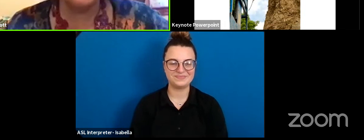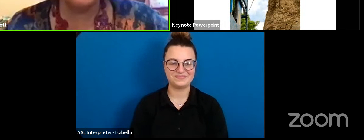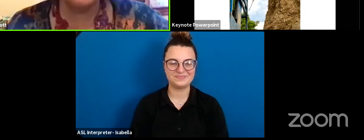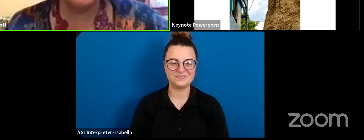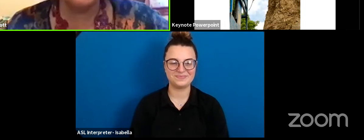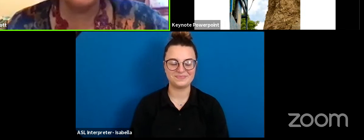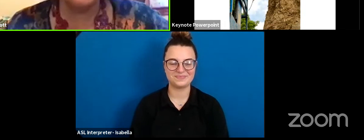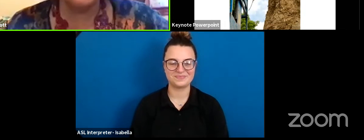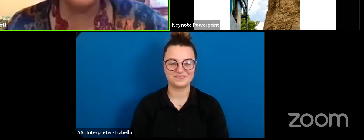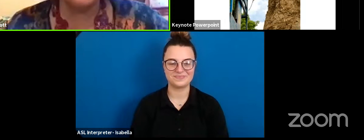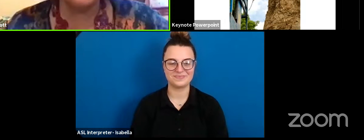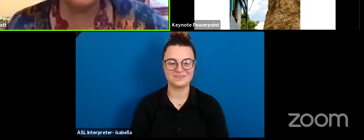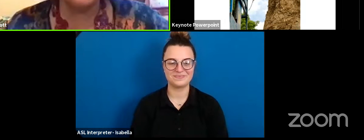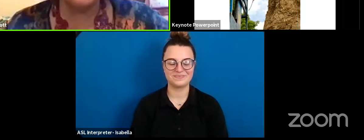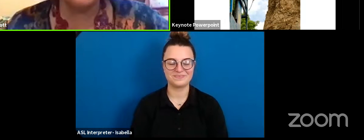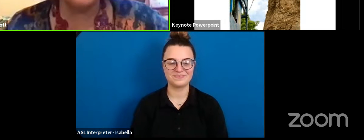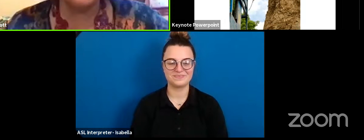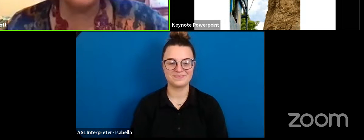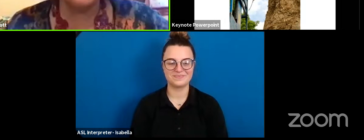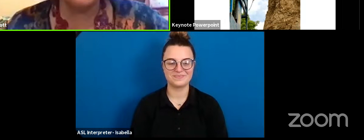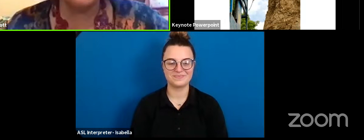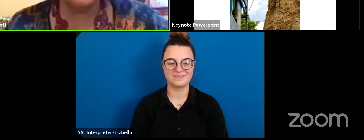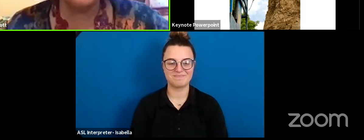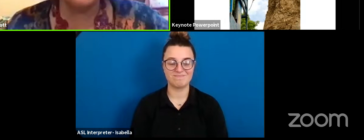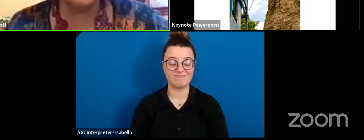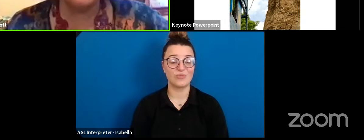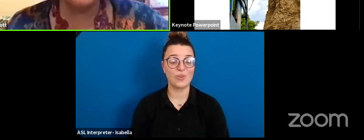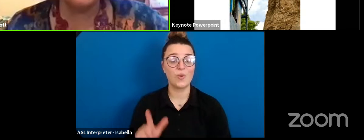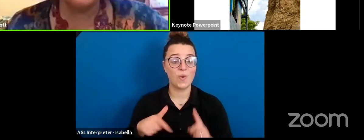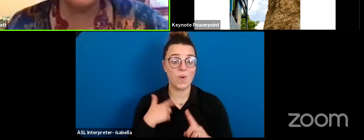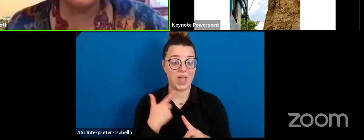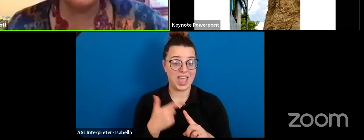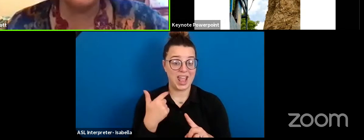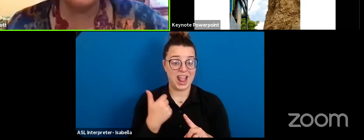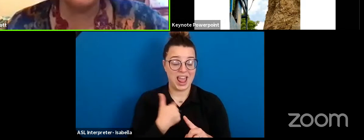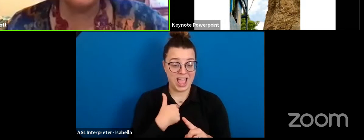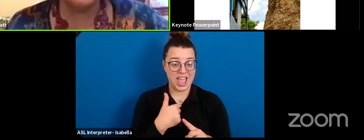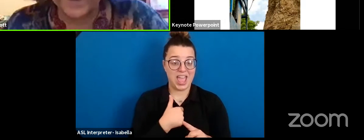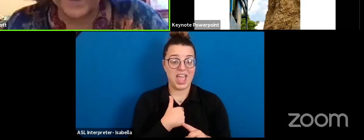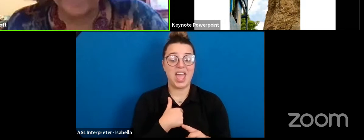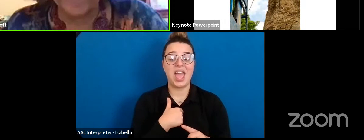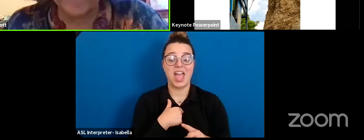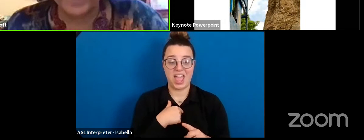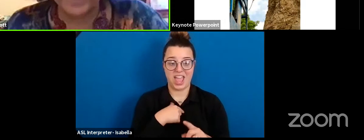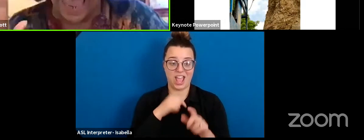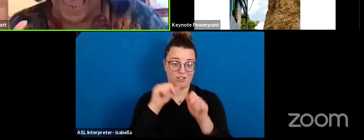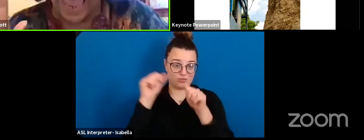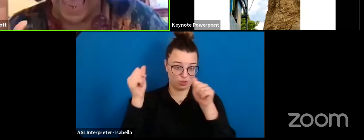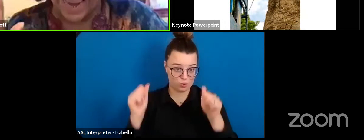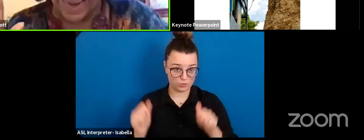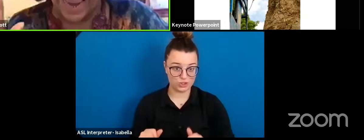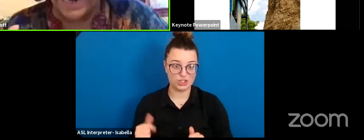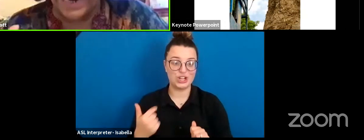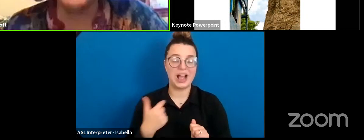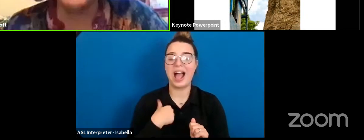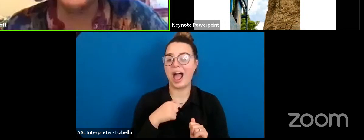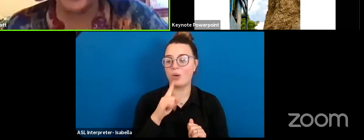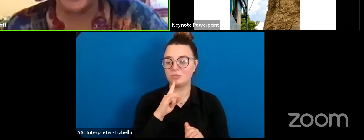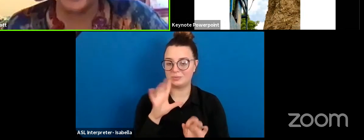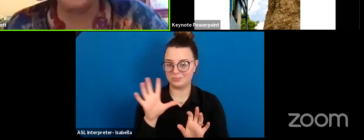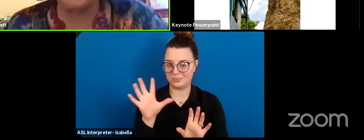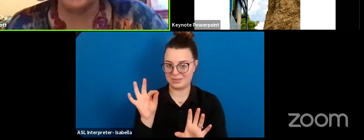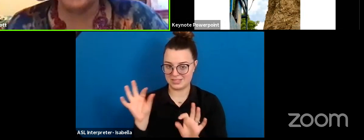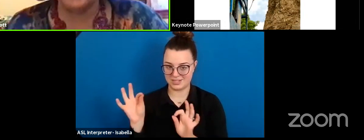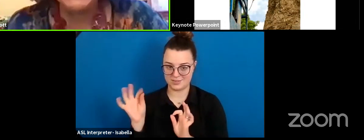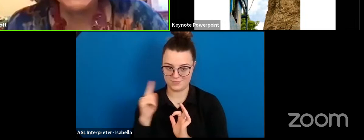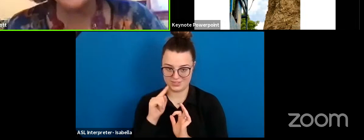So when I was, you know, at Grounds for Sculpture, I got to get in a cherry picker again. This is